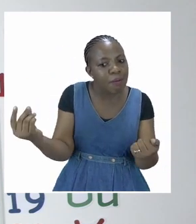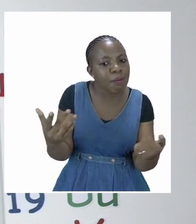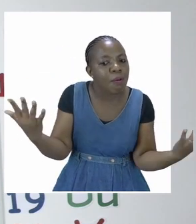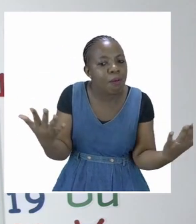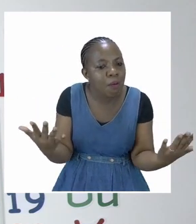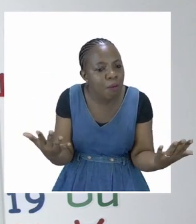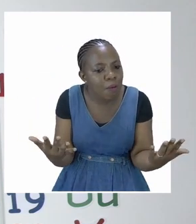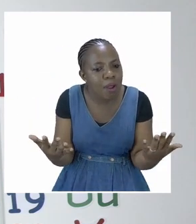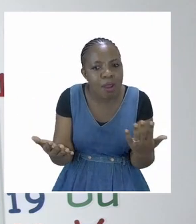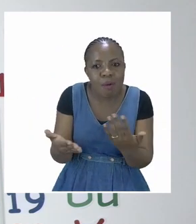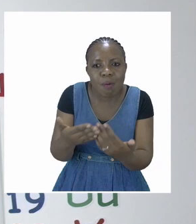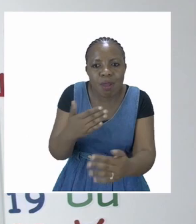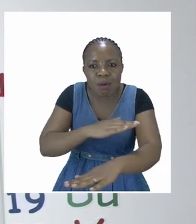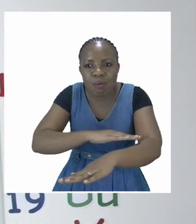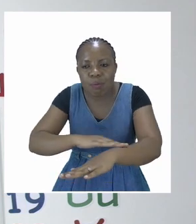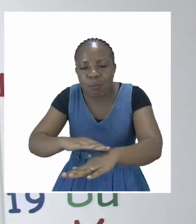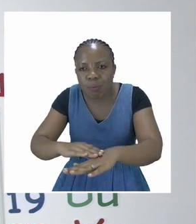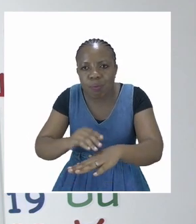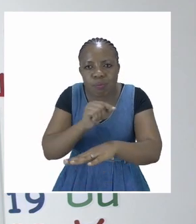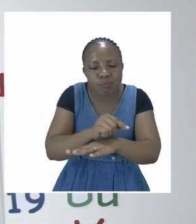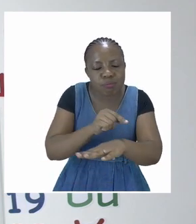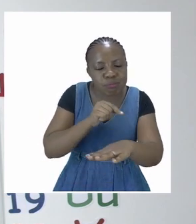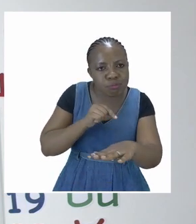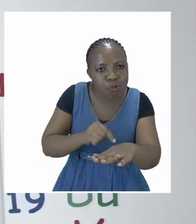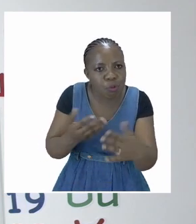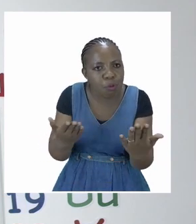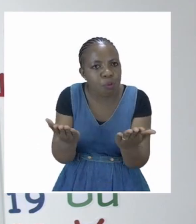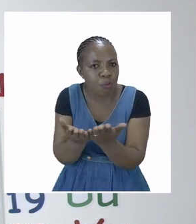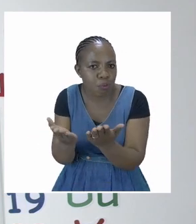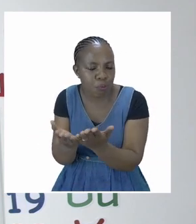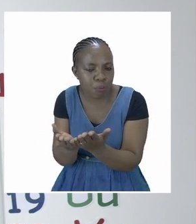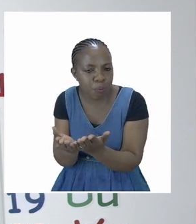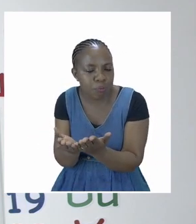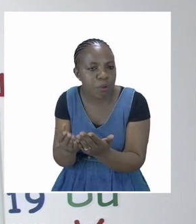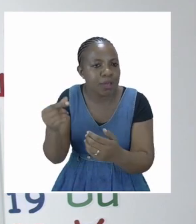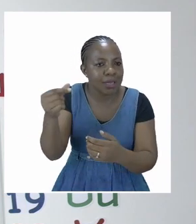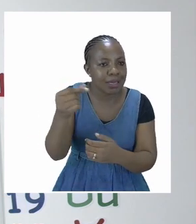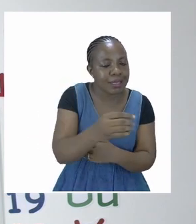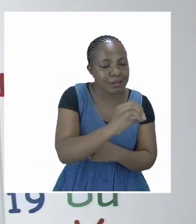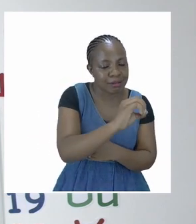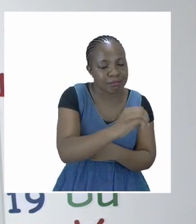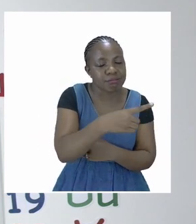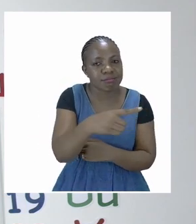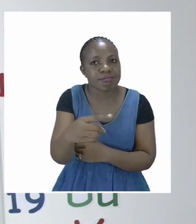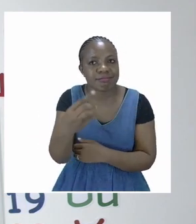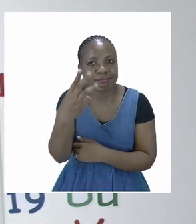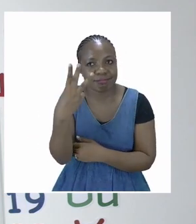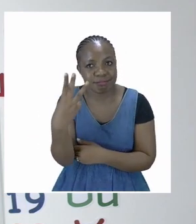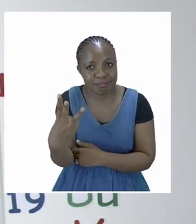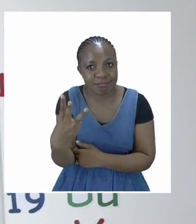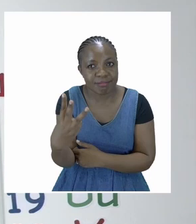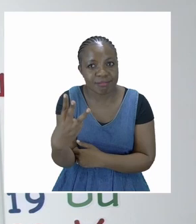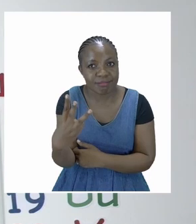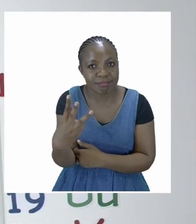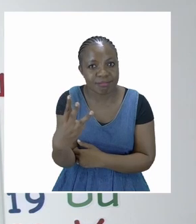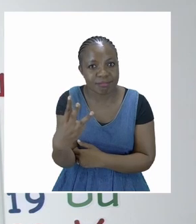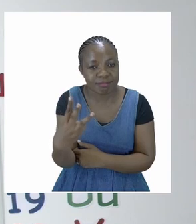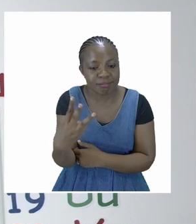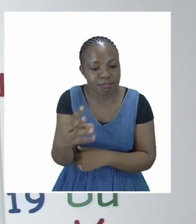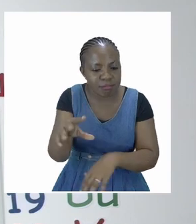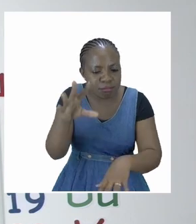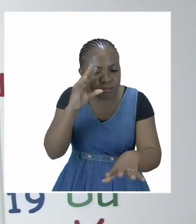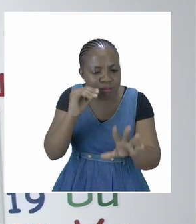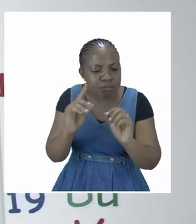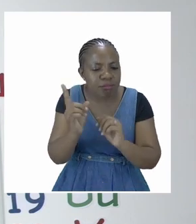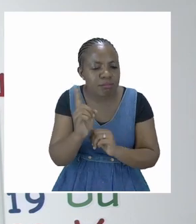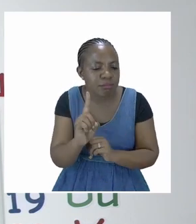to Thursday for pre-primary up until grade 3. The lessons are for listening